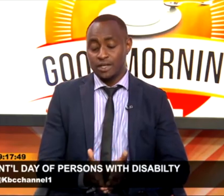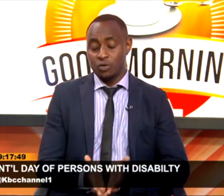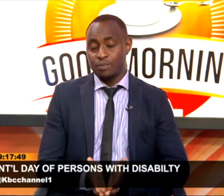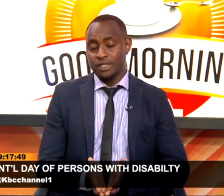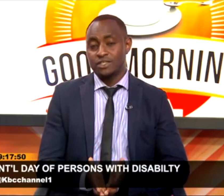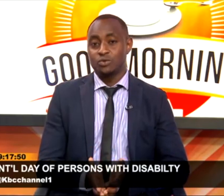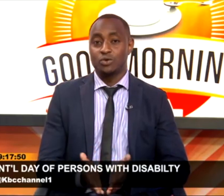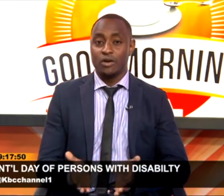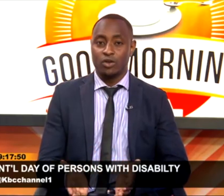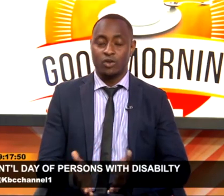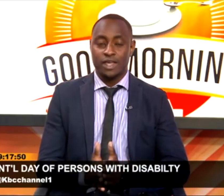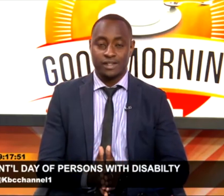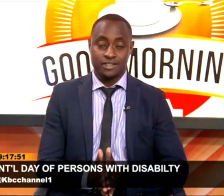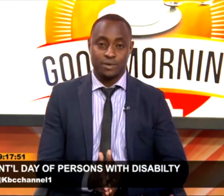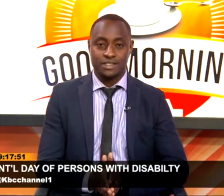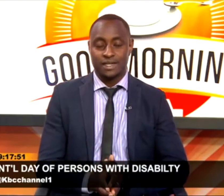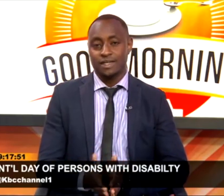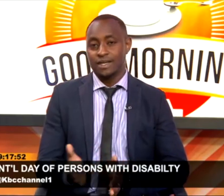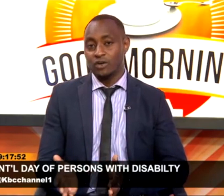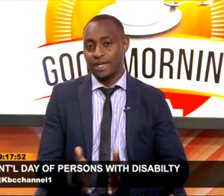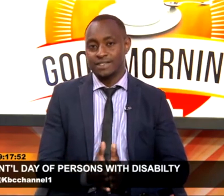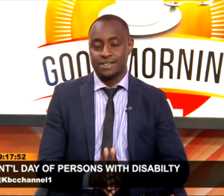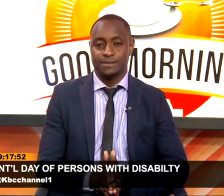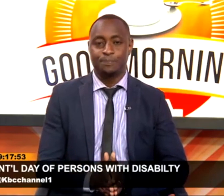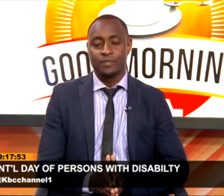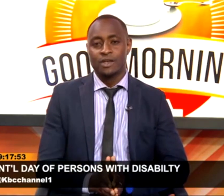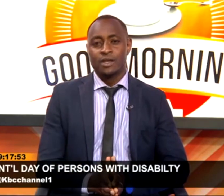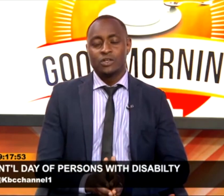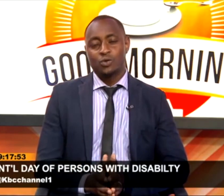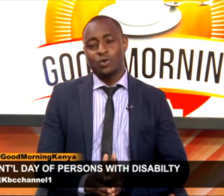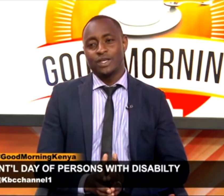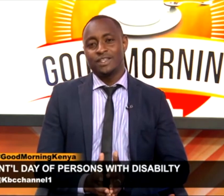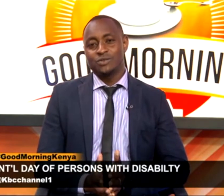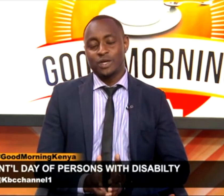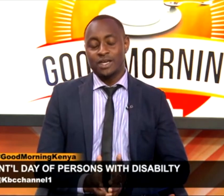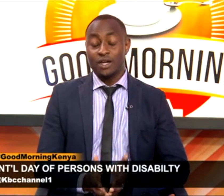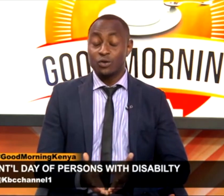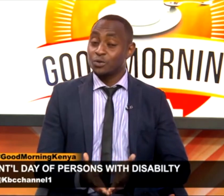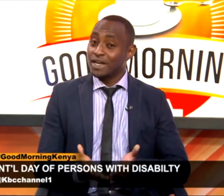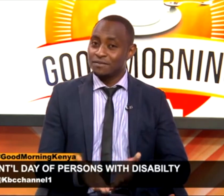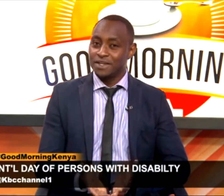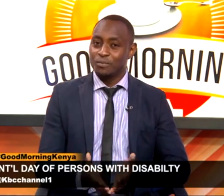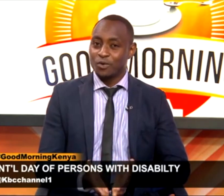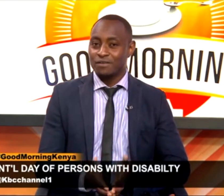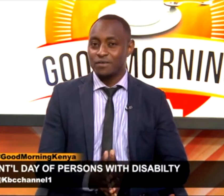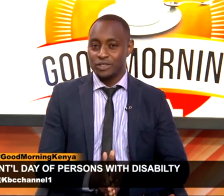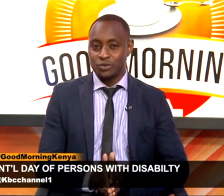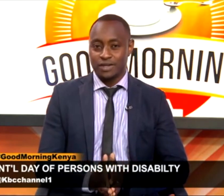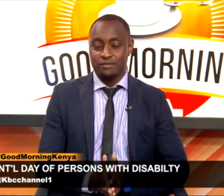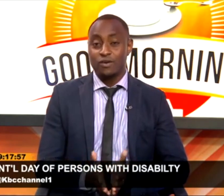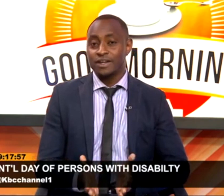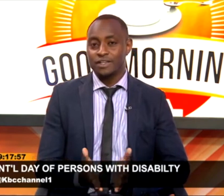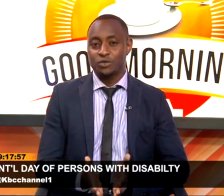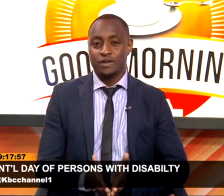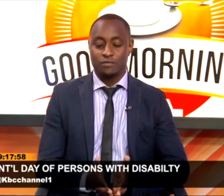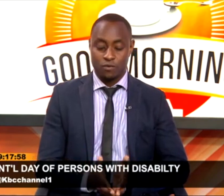donation equipment to our local health dispensary, Ole Kasasi. So in this way, and also we had a feeding program for the